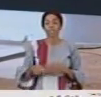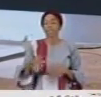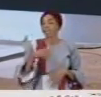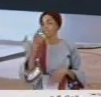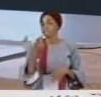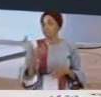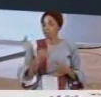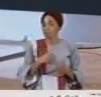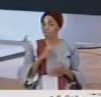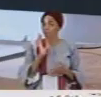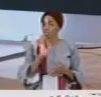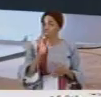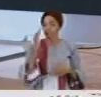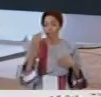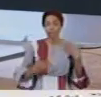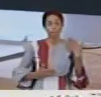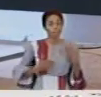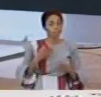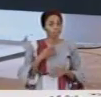hallelujah.